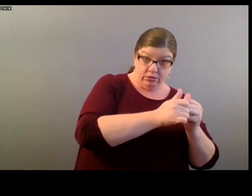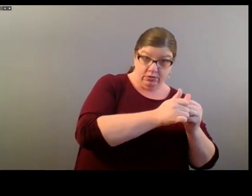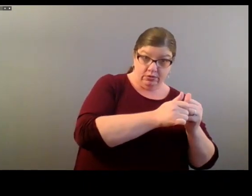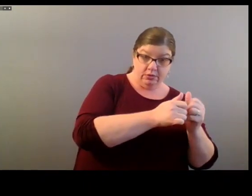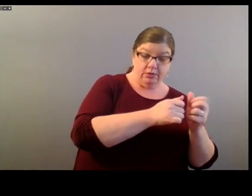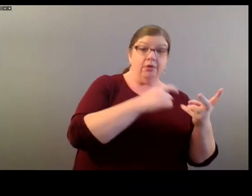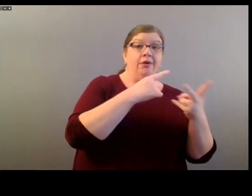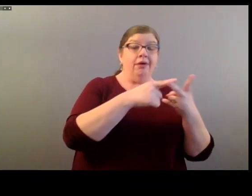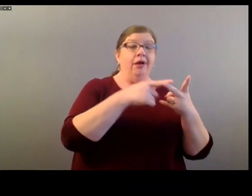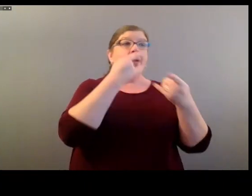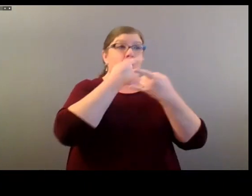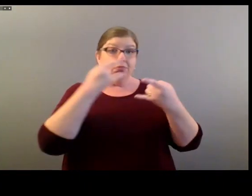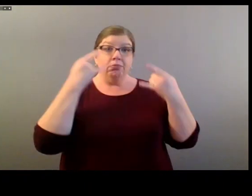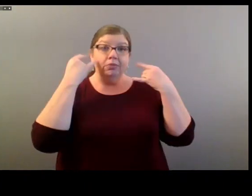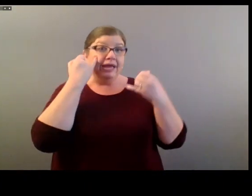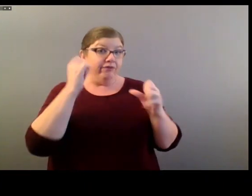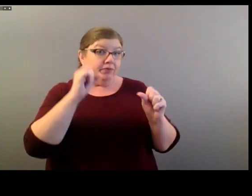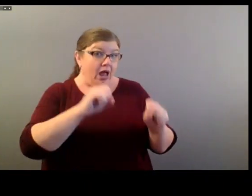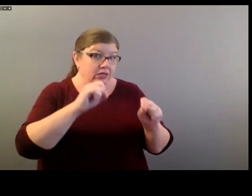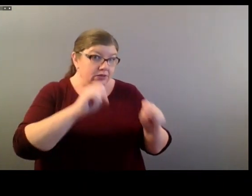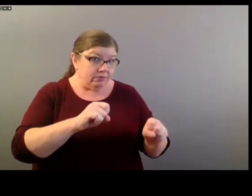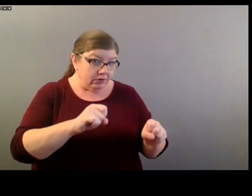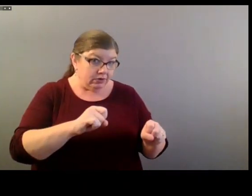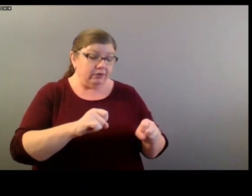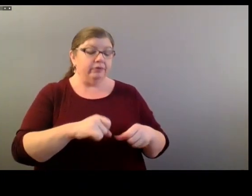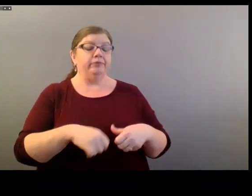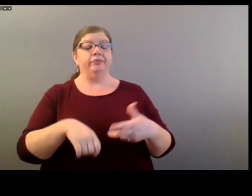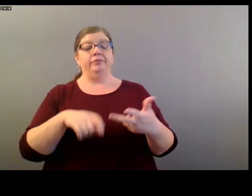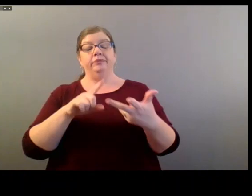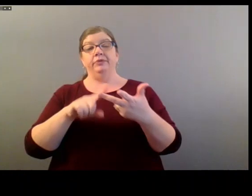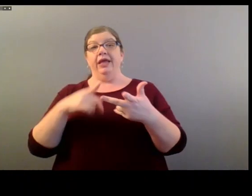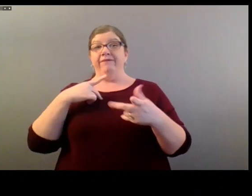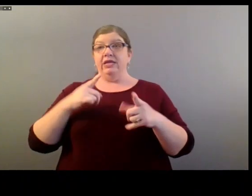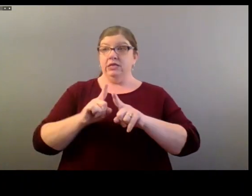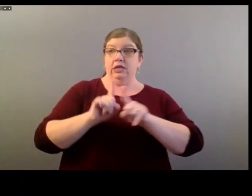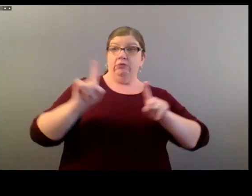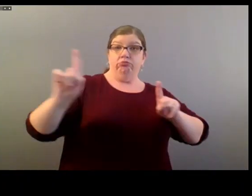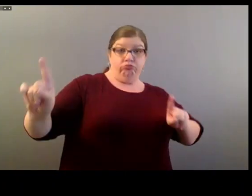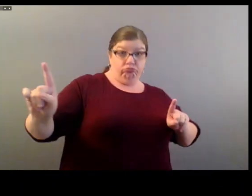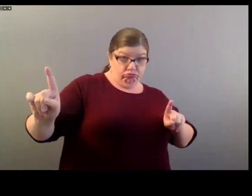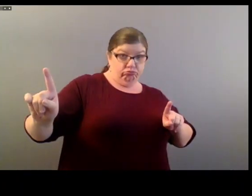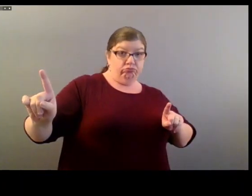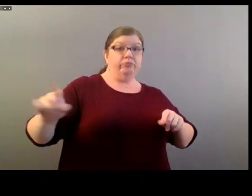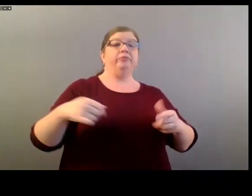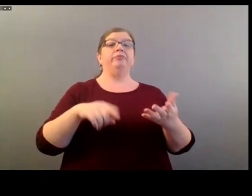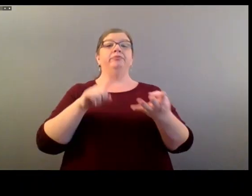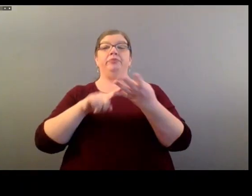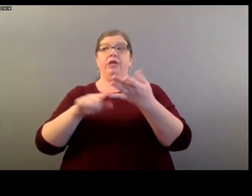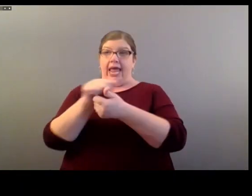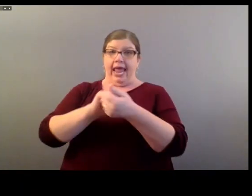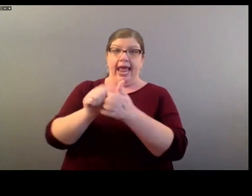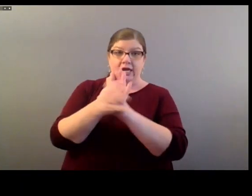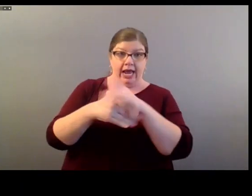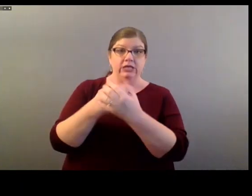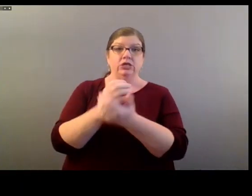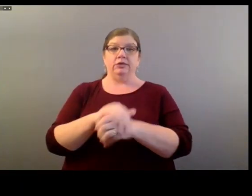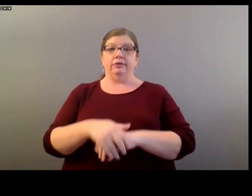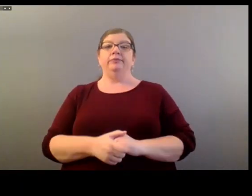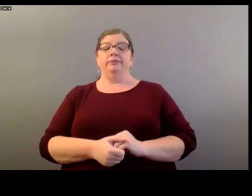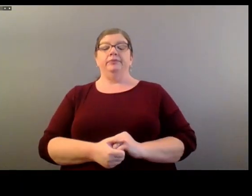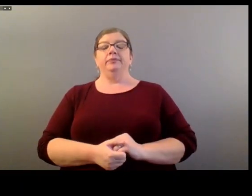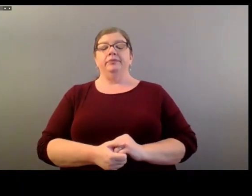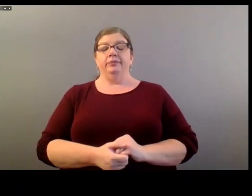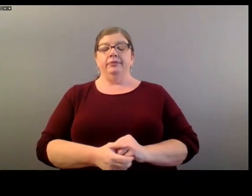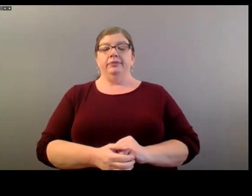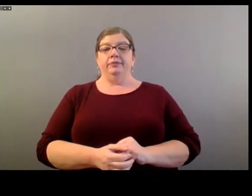face coverings when possible, physical distancing, and hand hygiene. Due to the risk